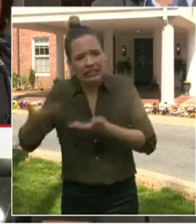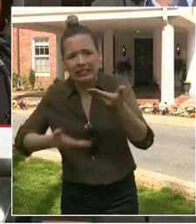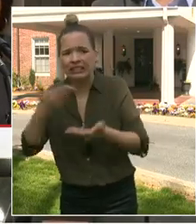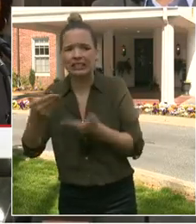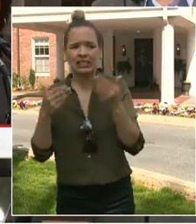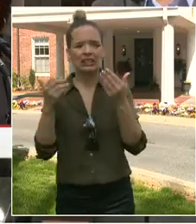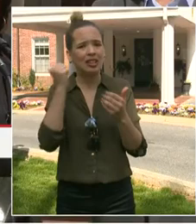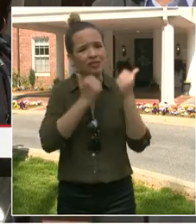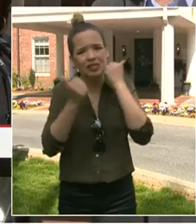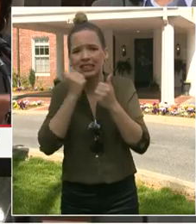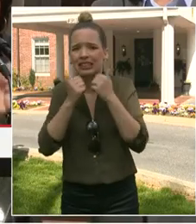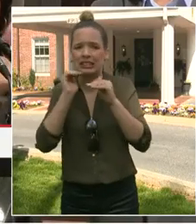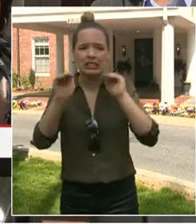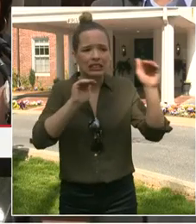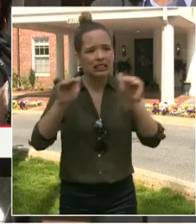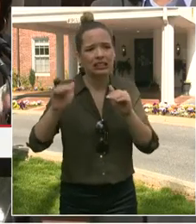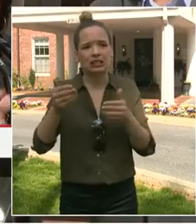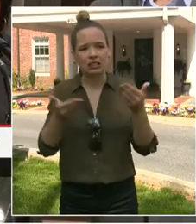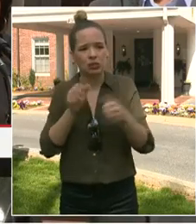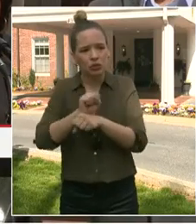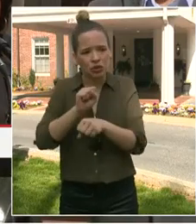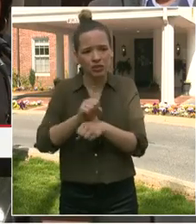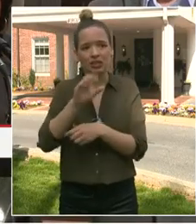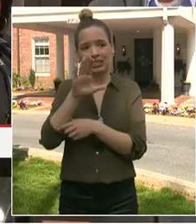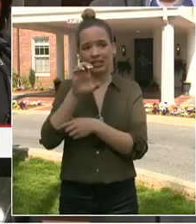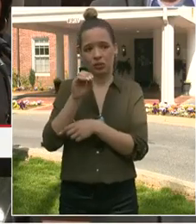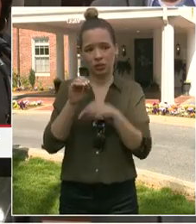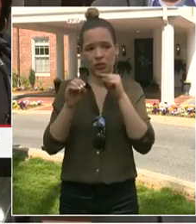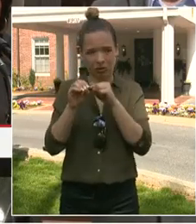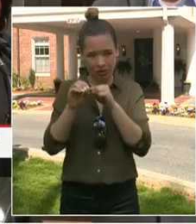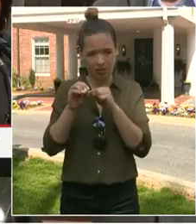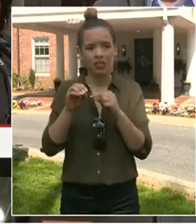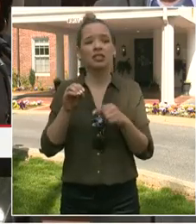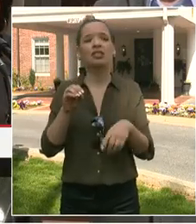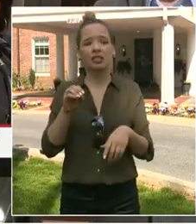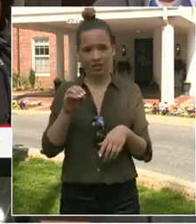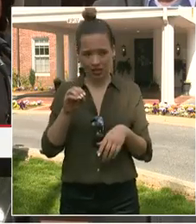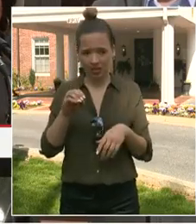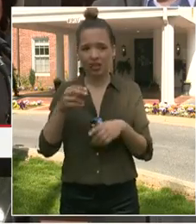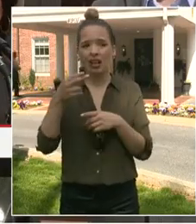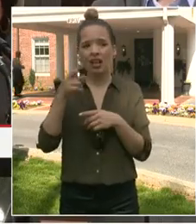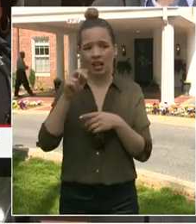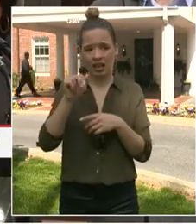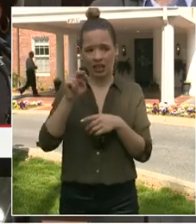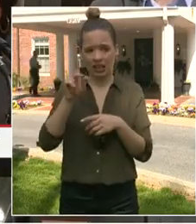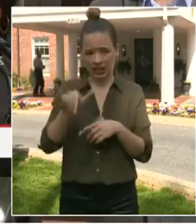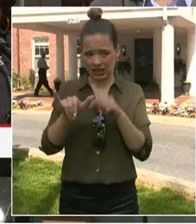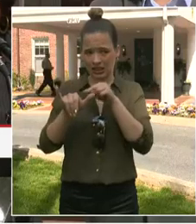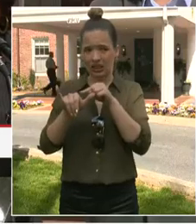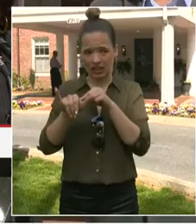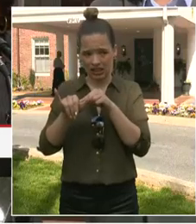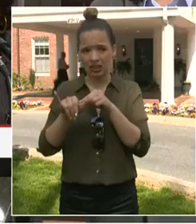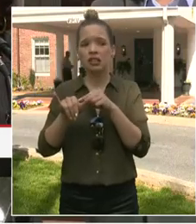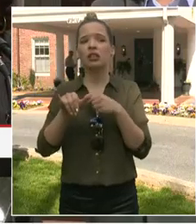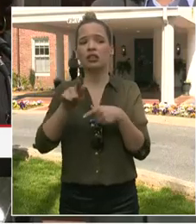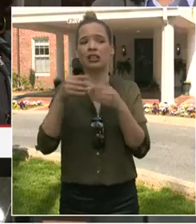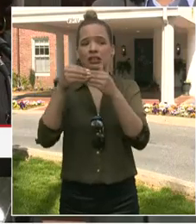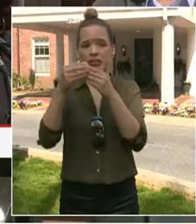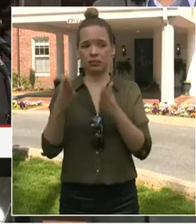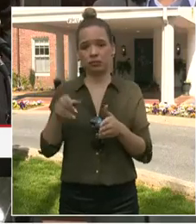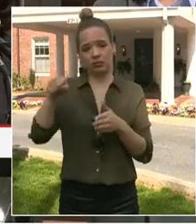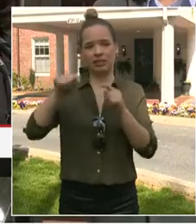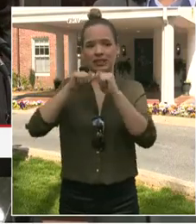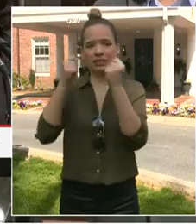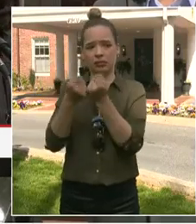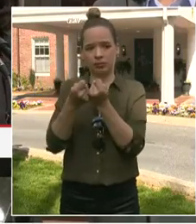CEO, Tina Sandry, and our administrator, Crystal Scott here, and the leadership team at Forest Hills has recently introduced